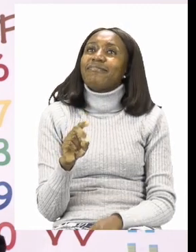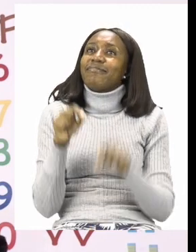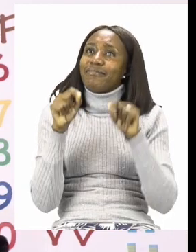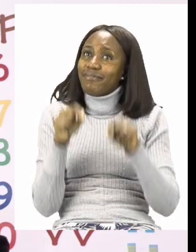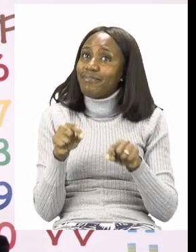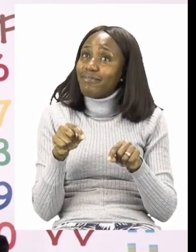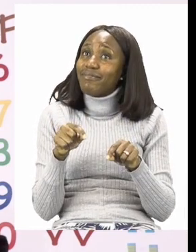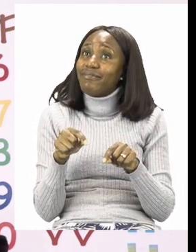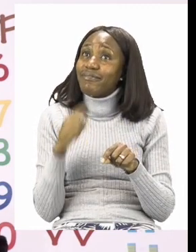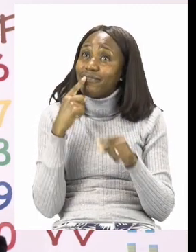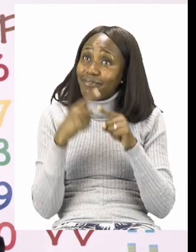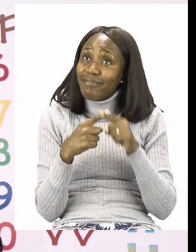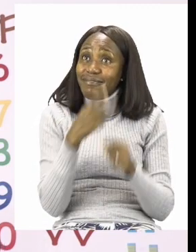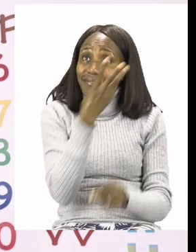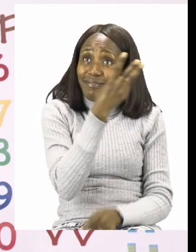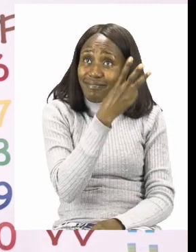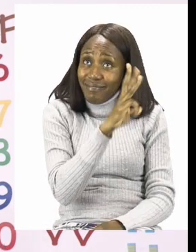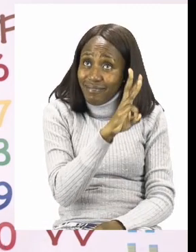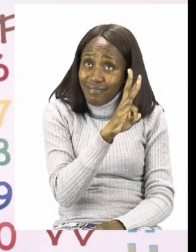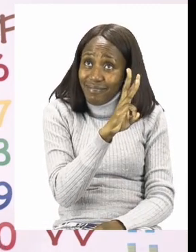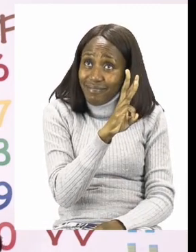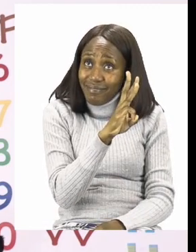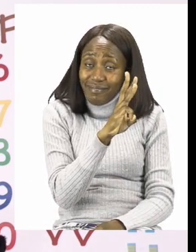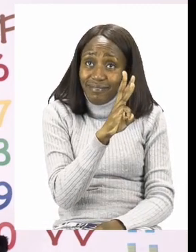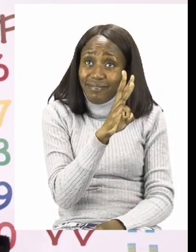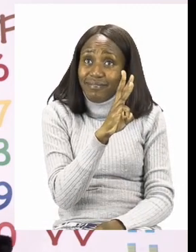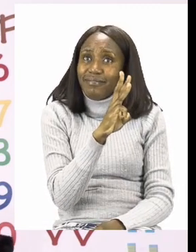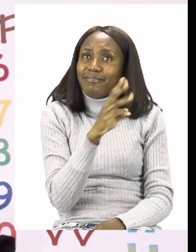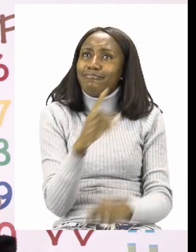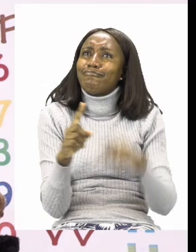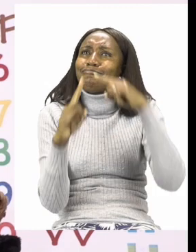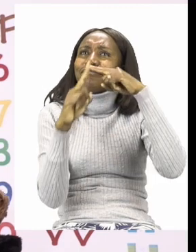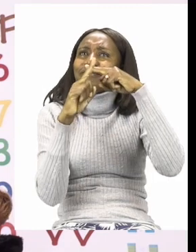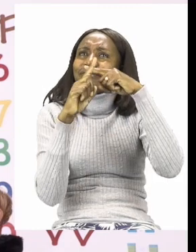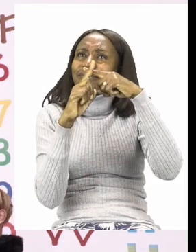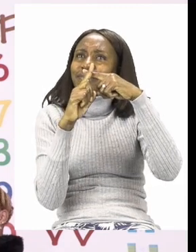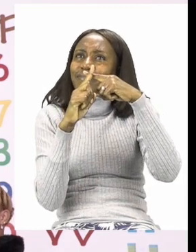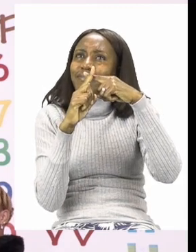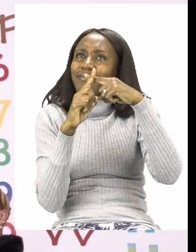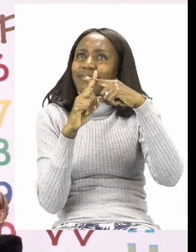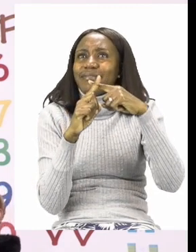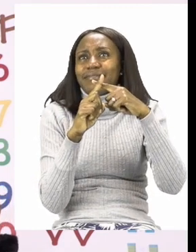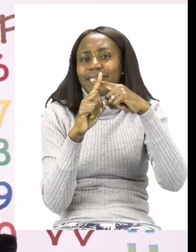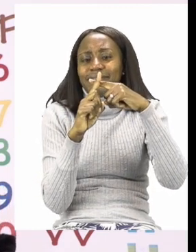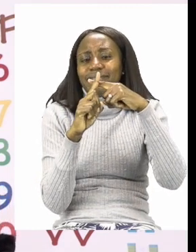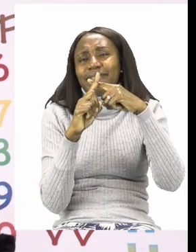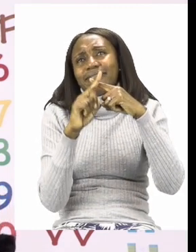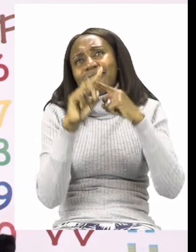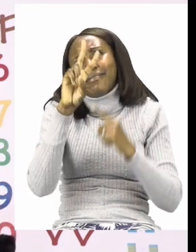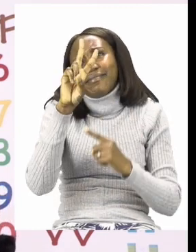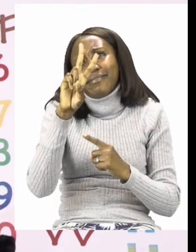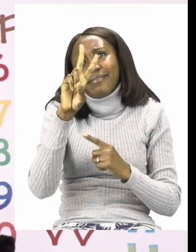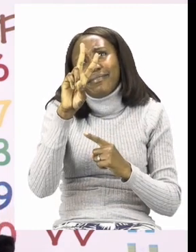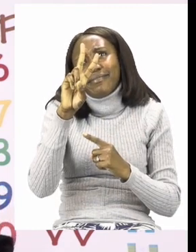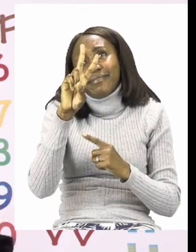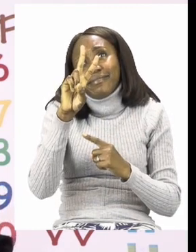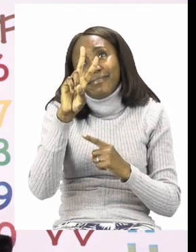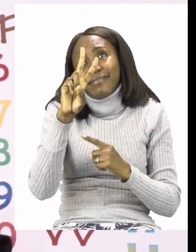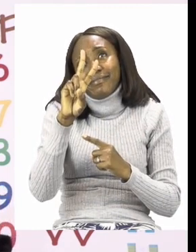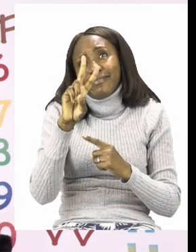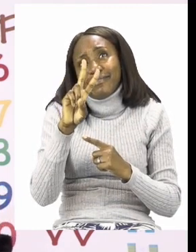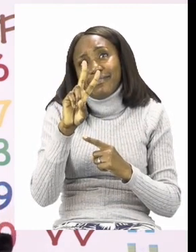take 6 circles, we multiply it with 2 dots in